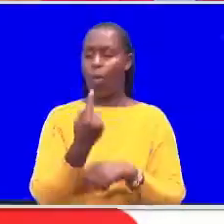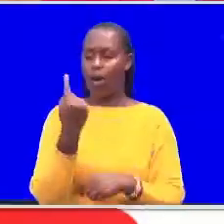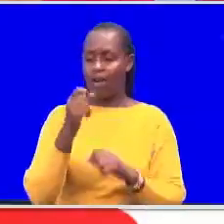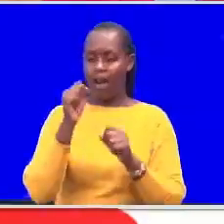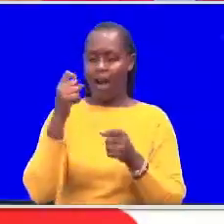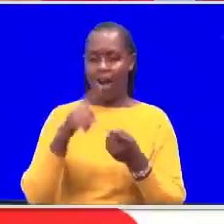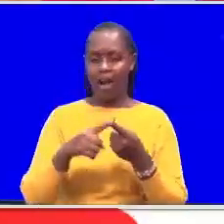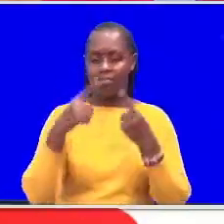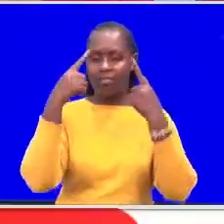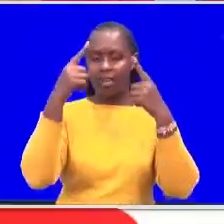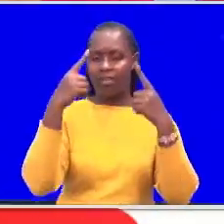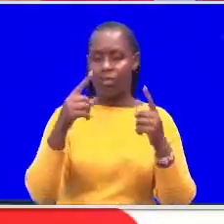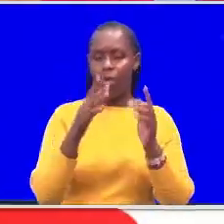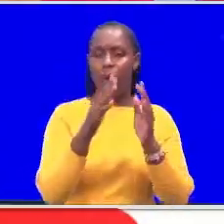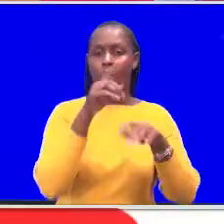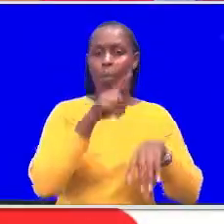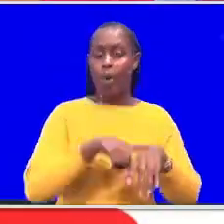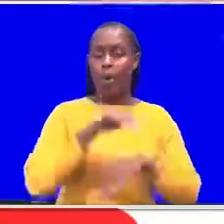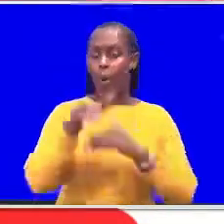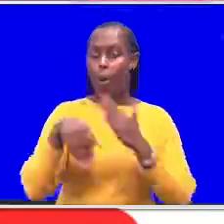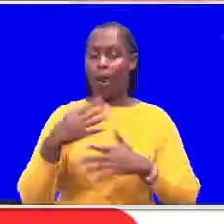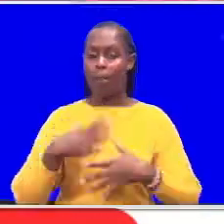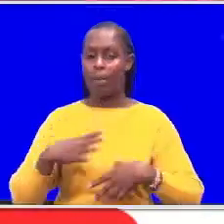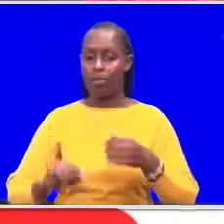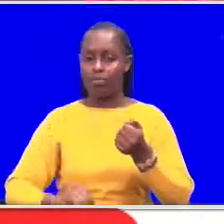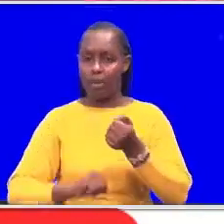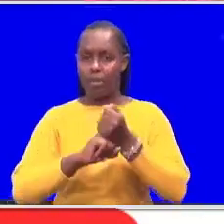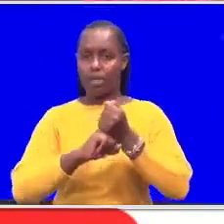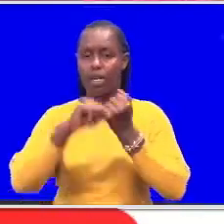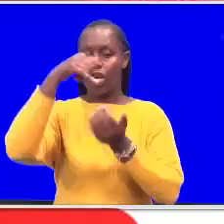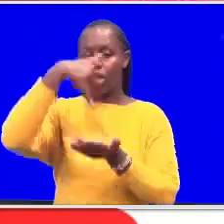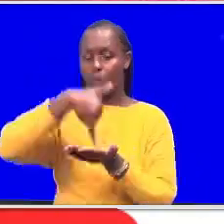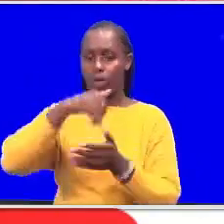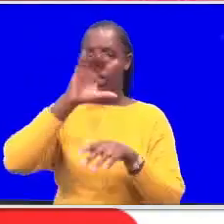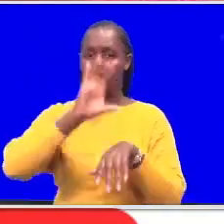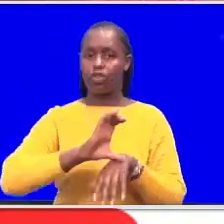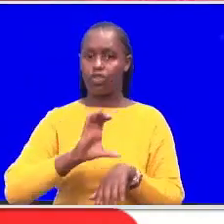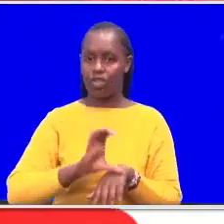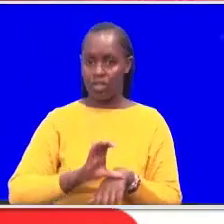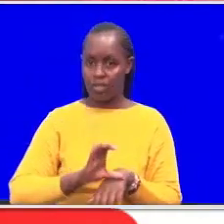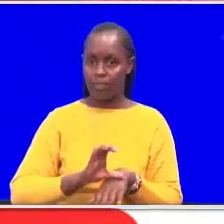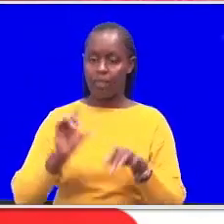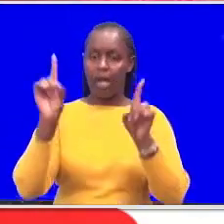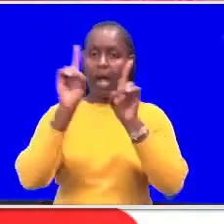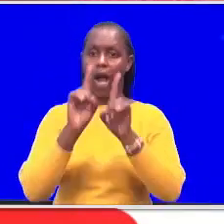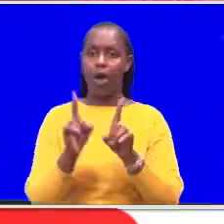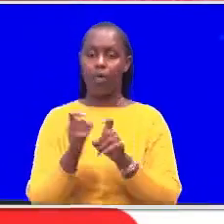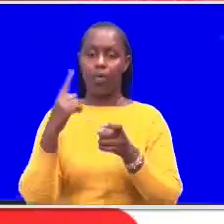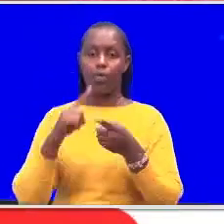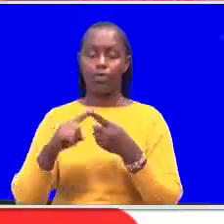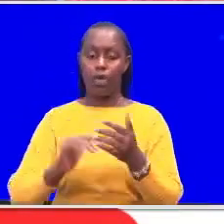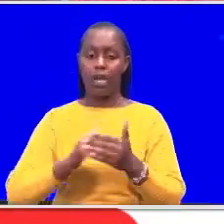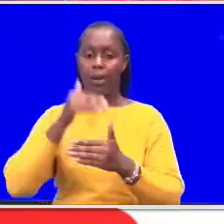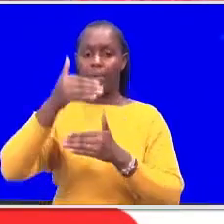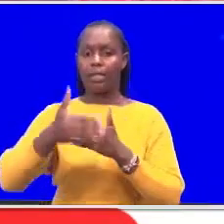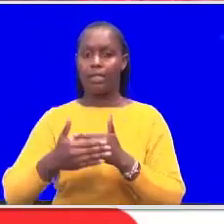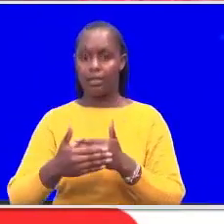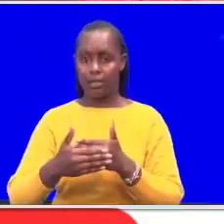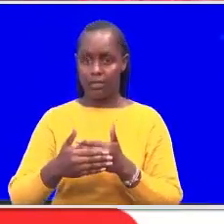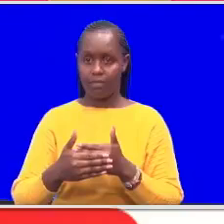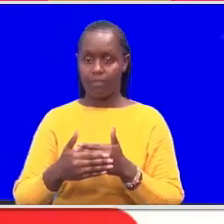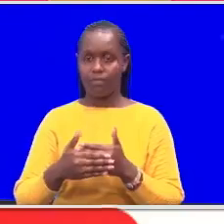of everyone, including the church, which is crucial in all aspects of the battle, including rehabilitating addicts.